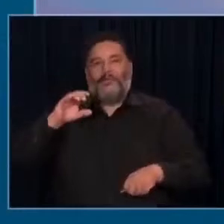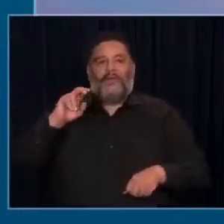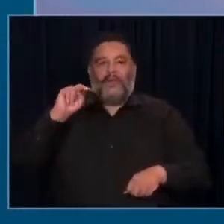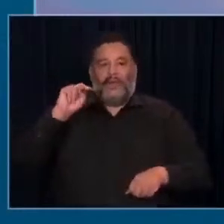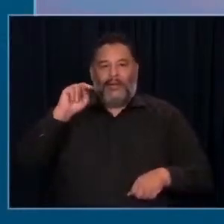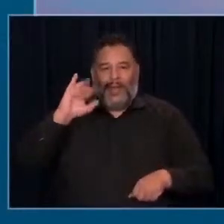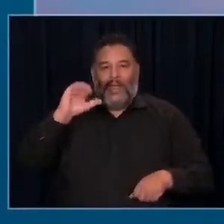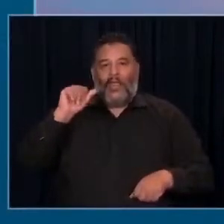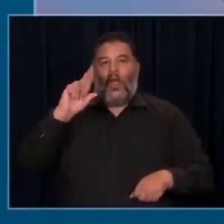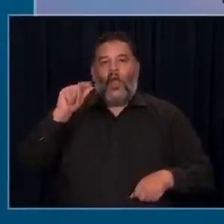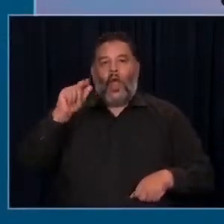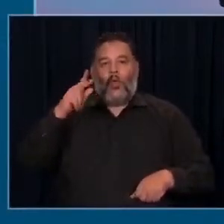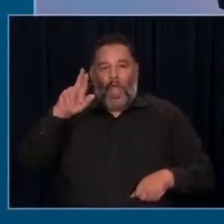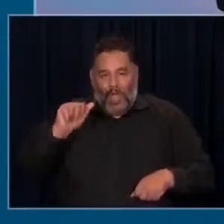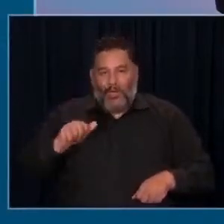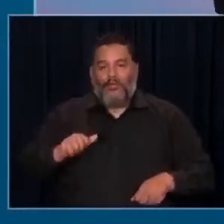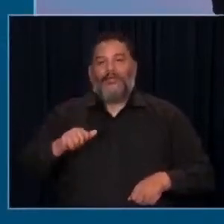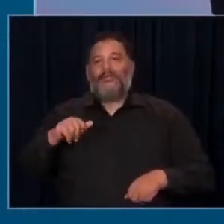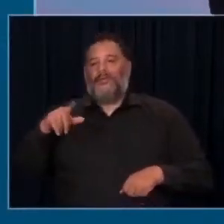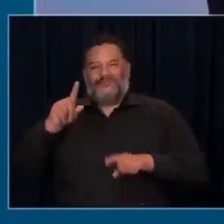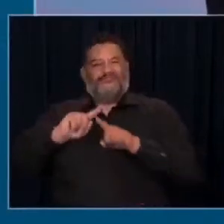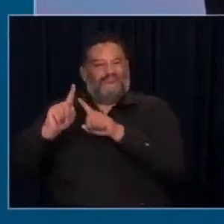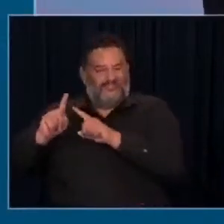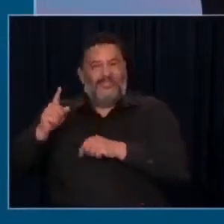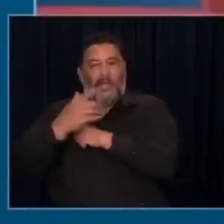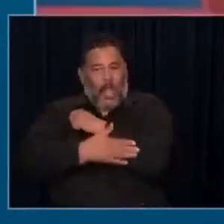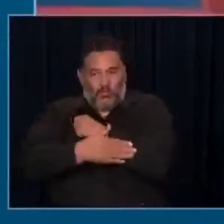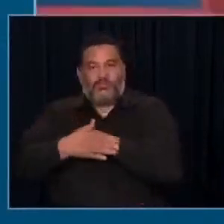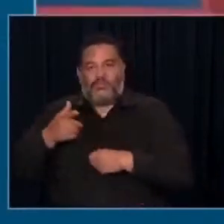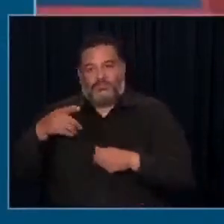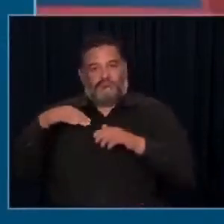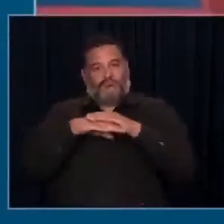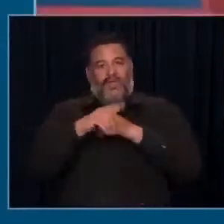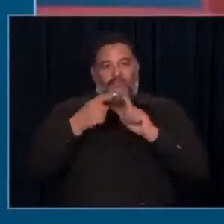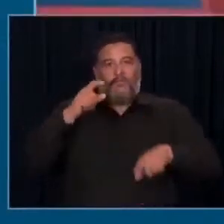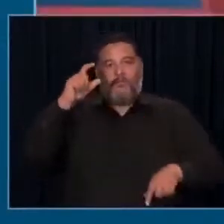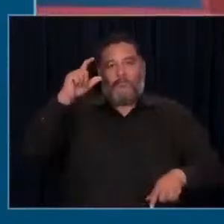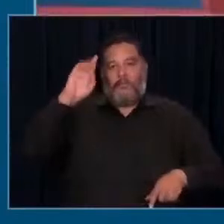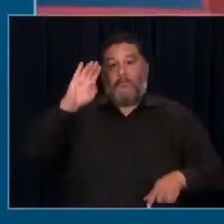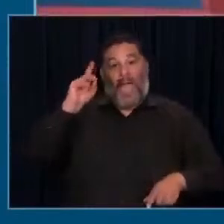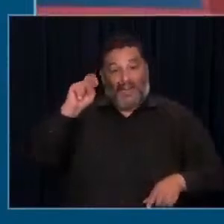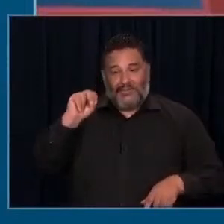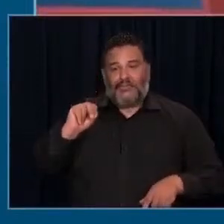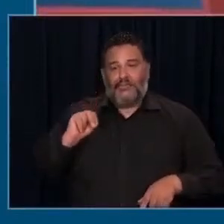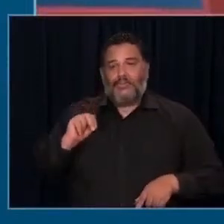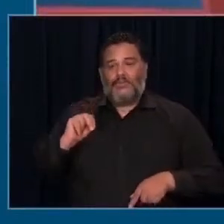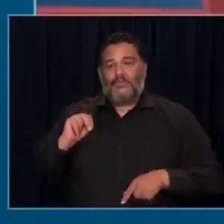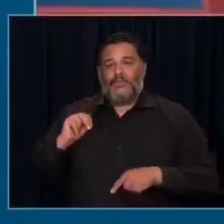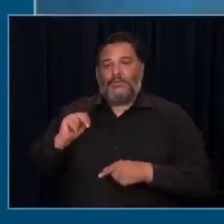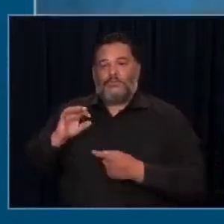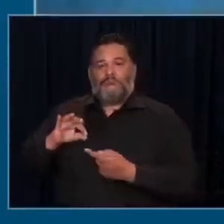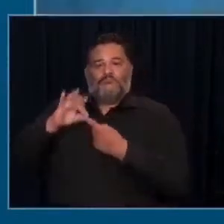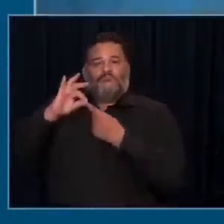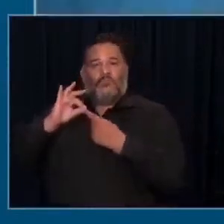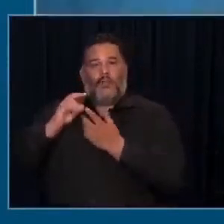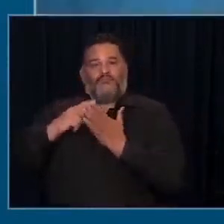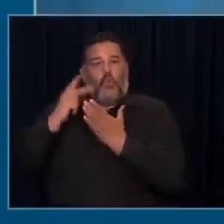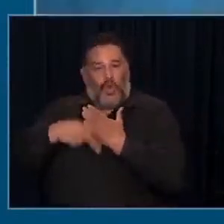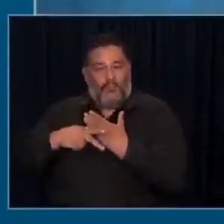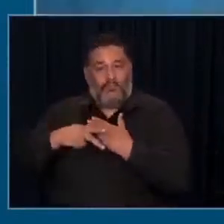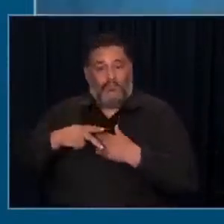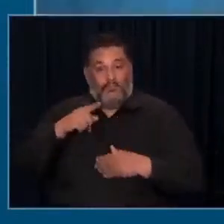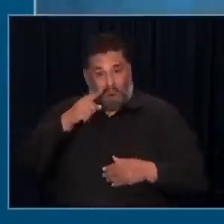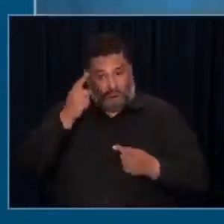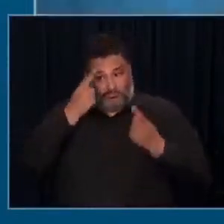President Biden's humanitarian parole program. Do you consider those people legal immigrants or illegal immigrants? No, they're not